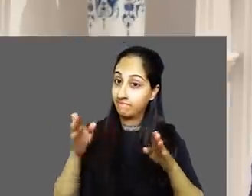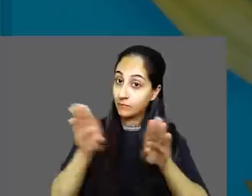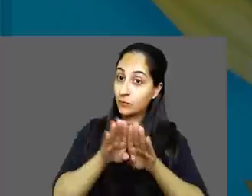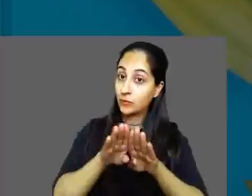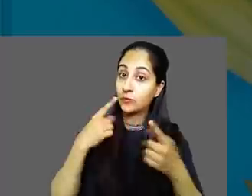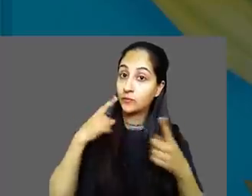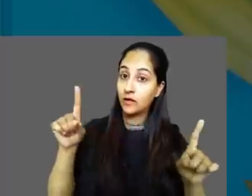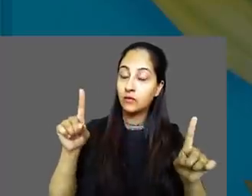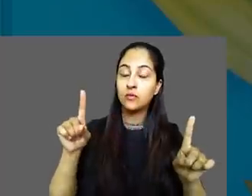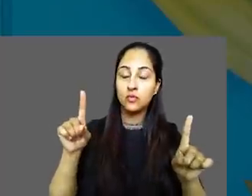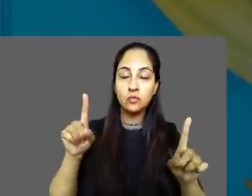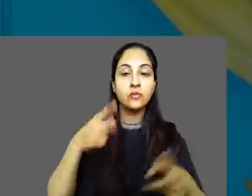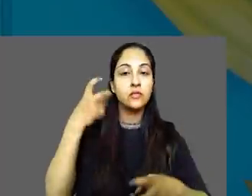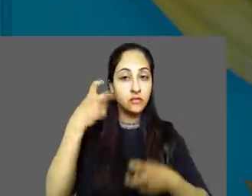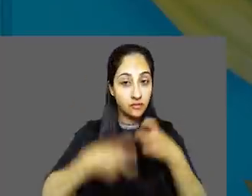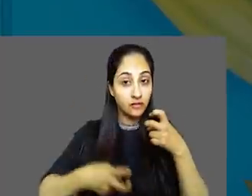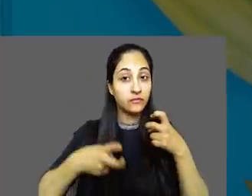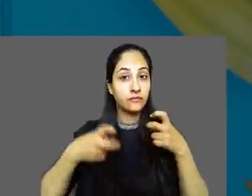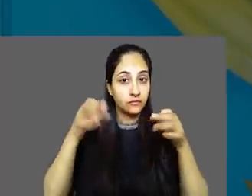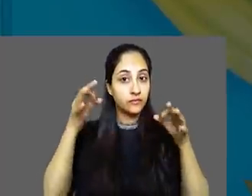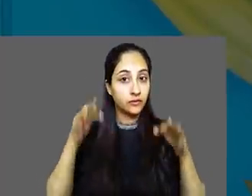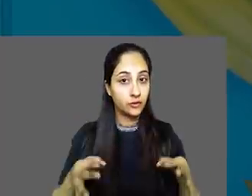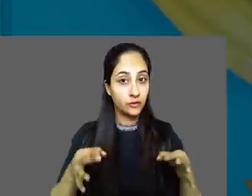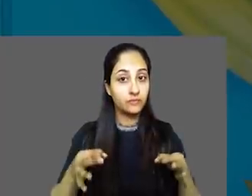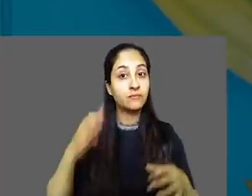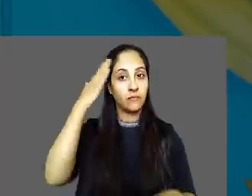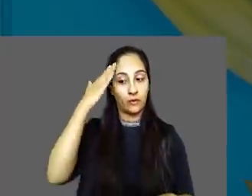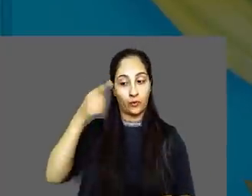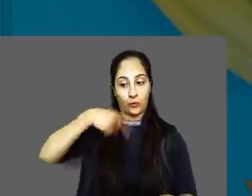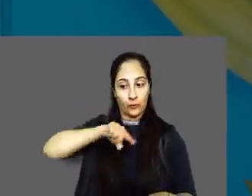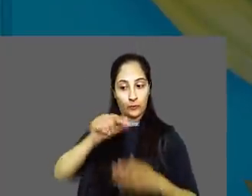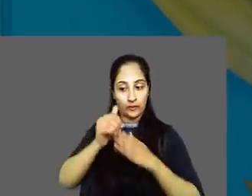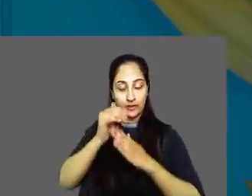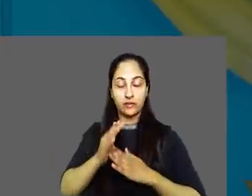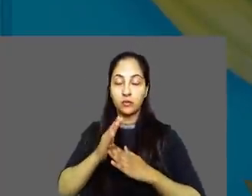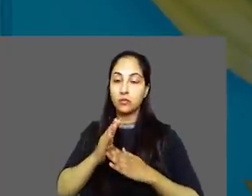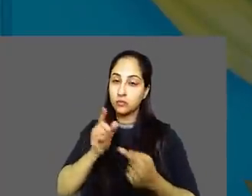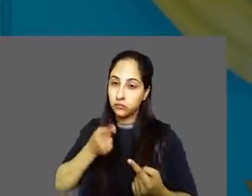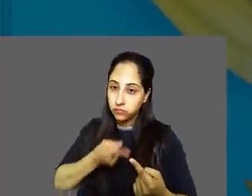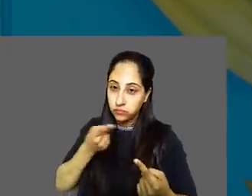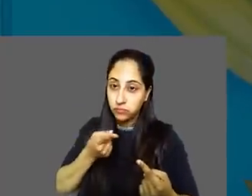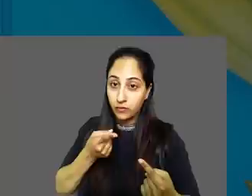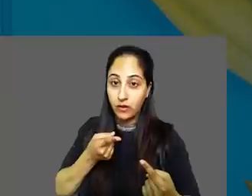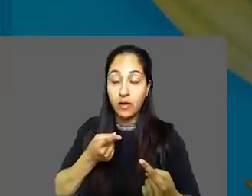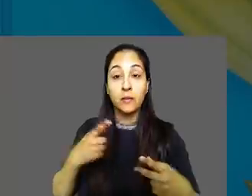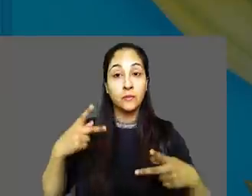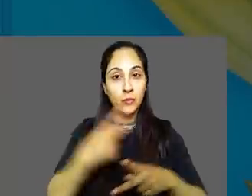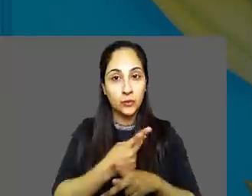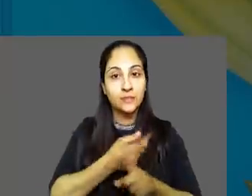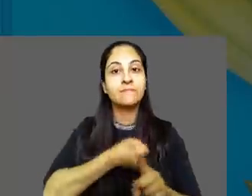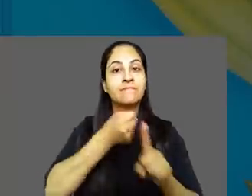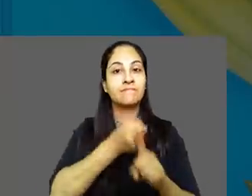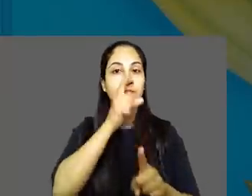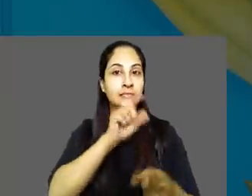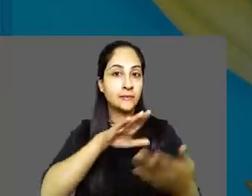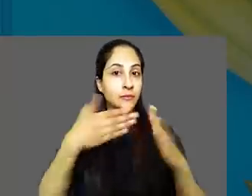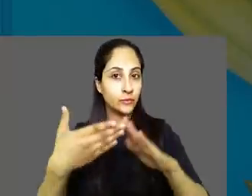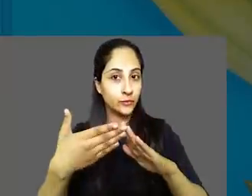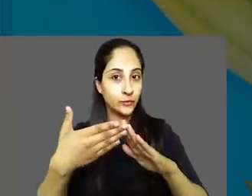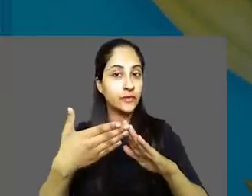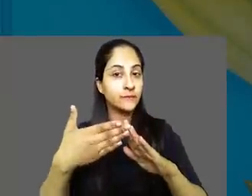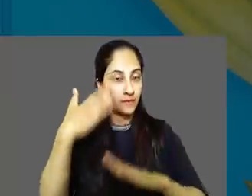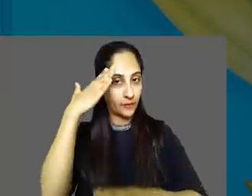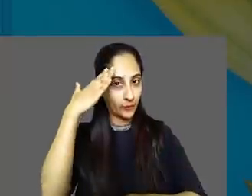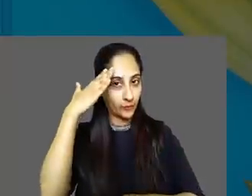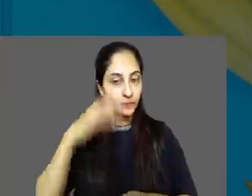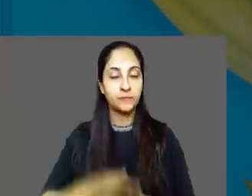Jamaat. Yeah, you know, I want to double click on that week and that date a little bit more, if it's okay with you. Because, you know, right